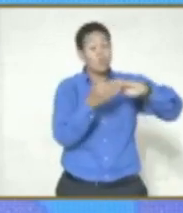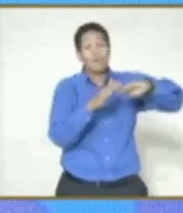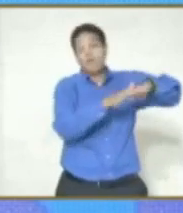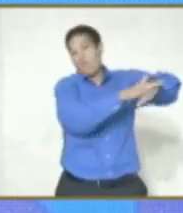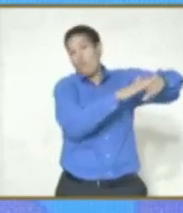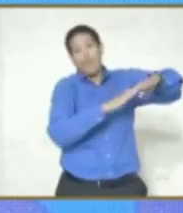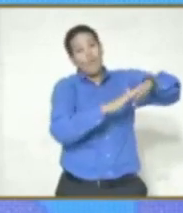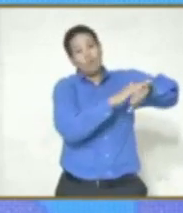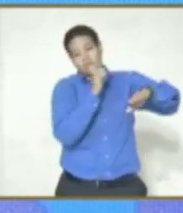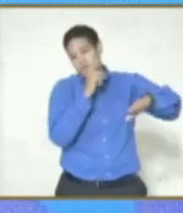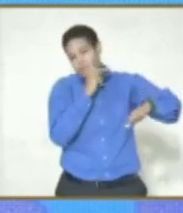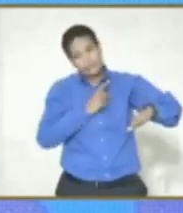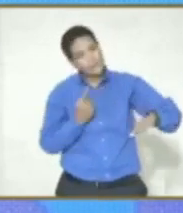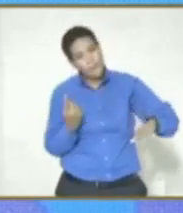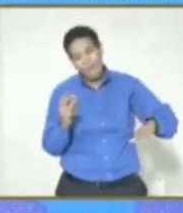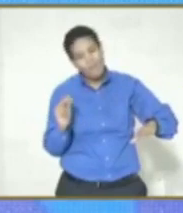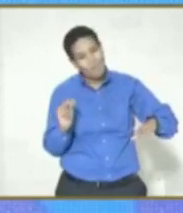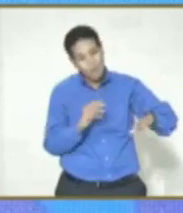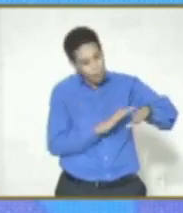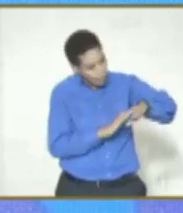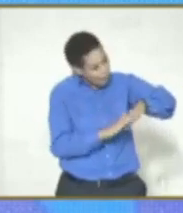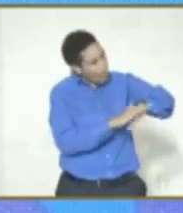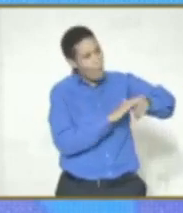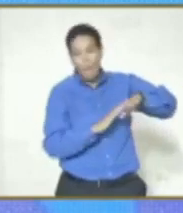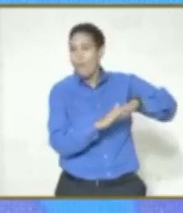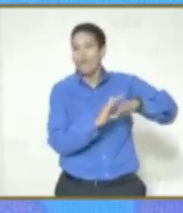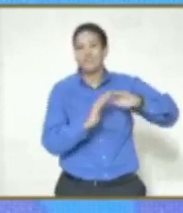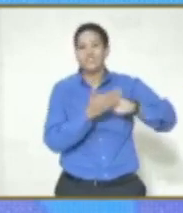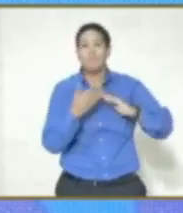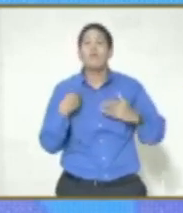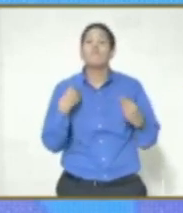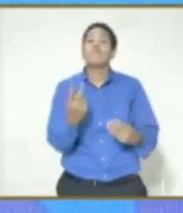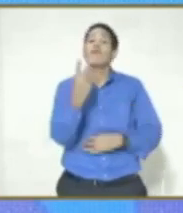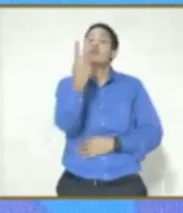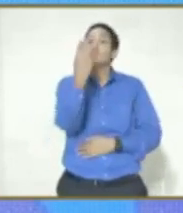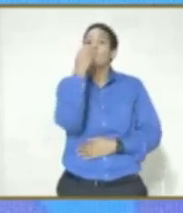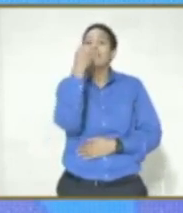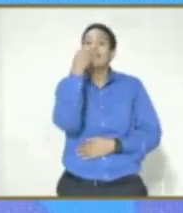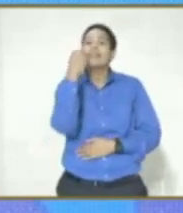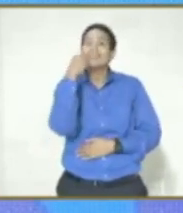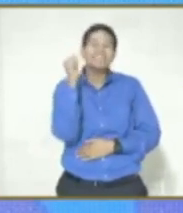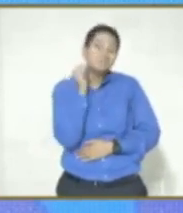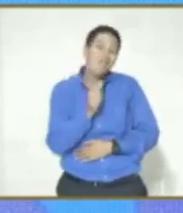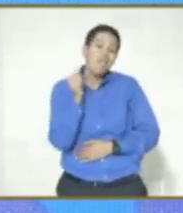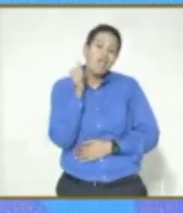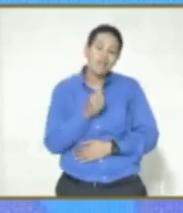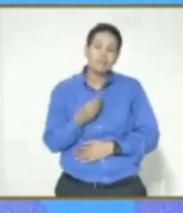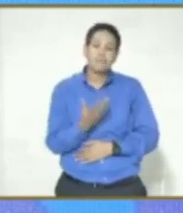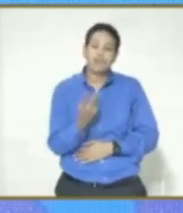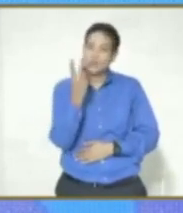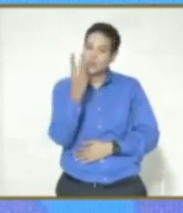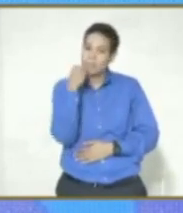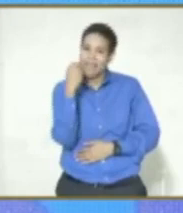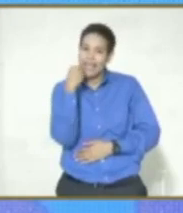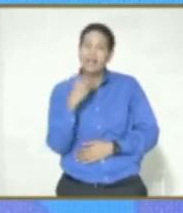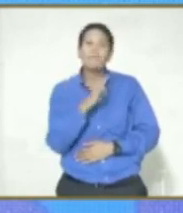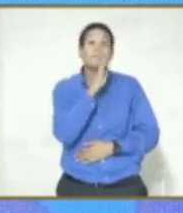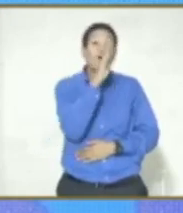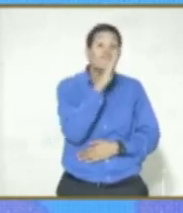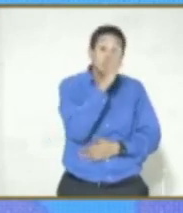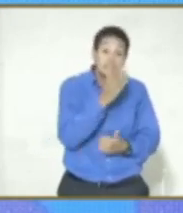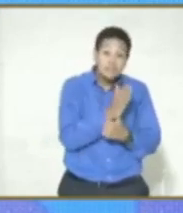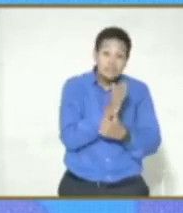Jamaica. We are providing 2 meals on a daily basis,